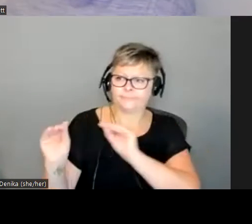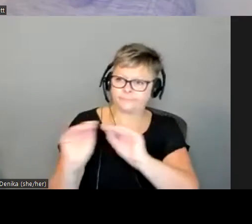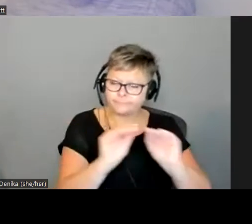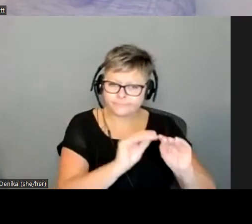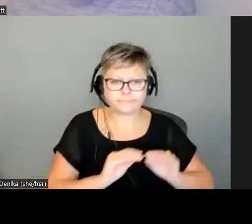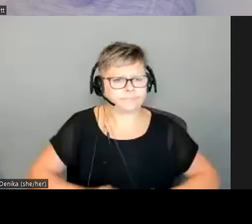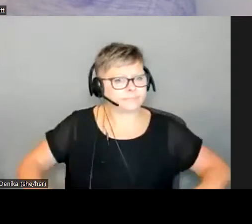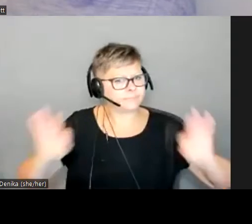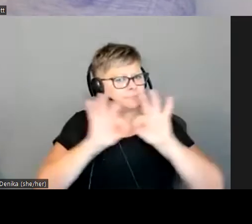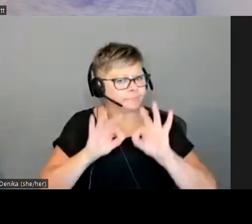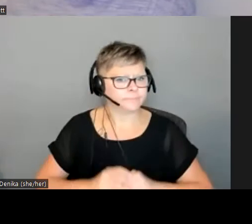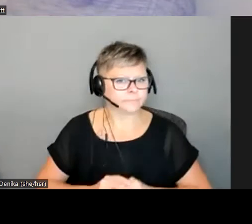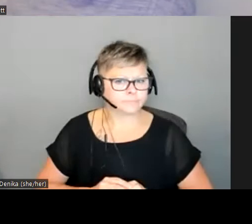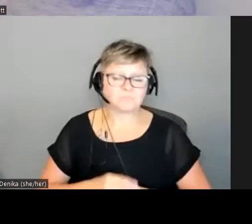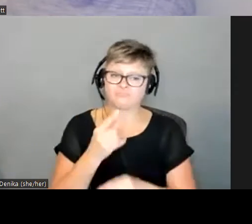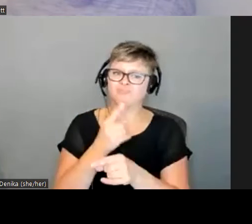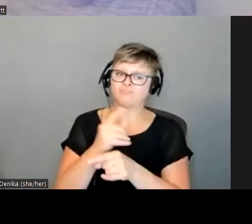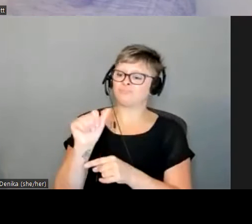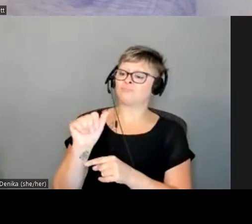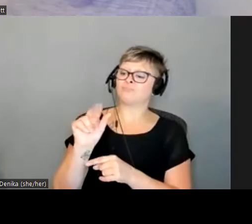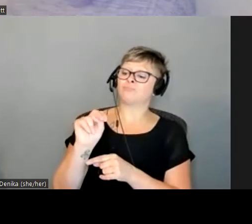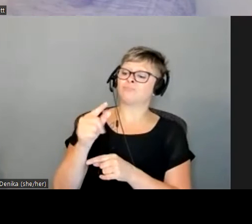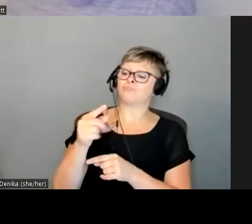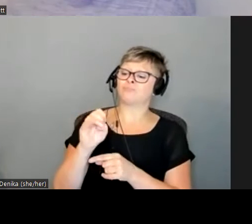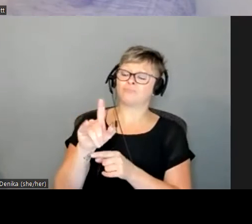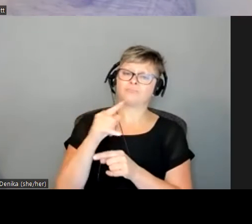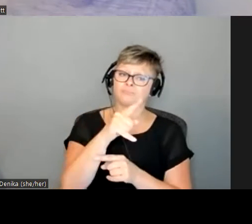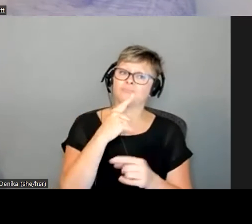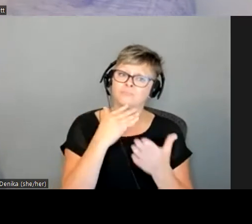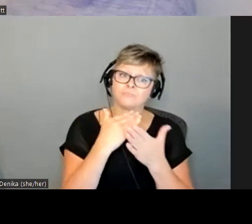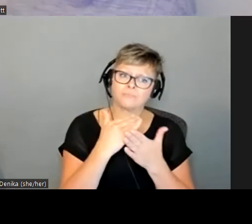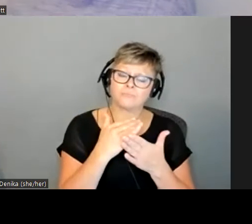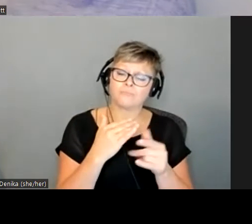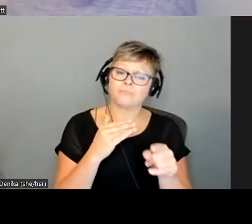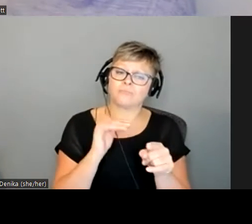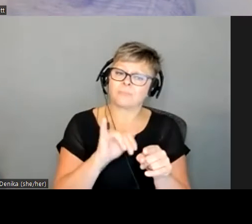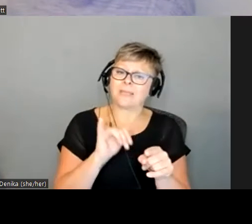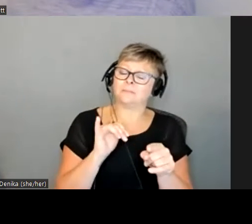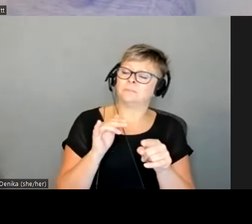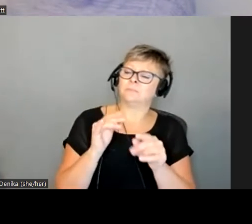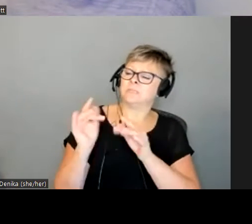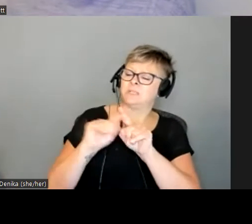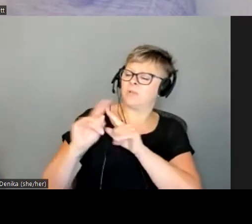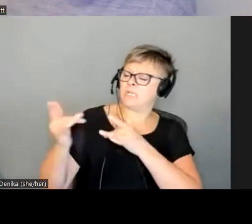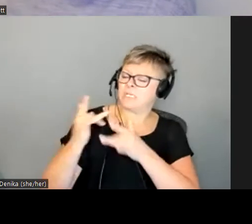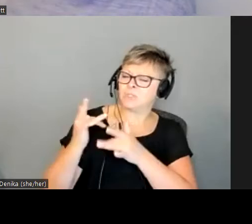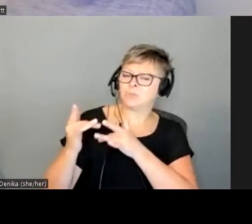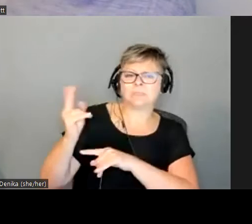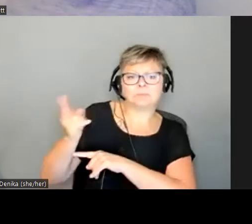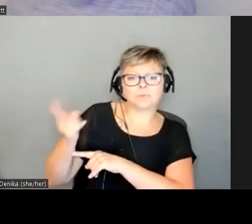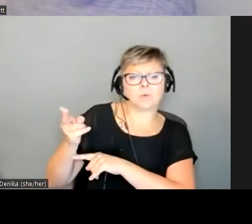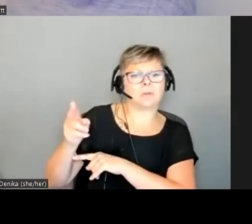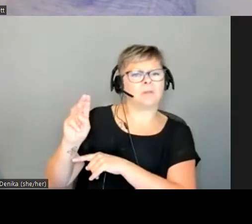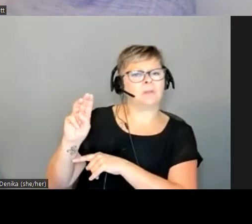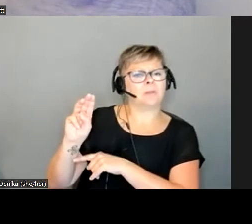as Angel was talking about, you know, understanding the, you know, historical issues. I think Marilyn and Belinda as well, but it's the